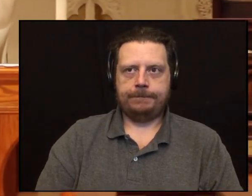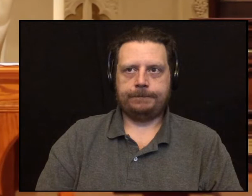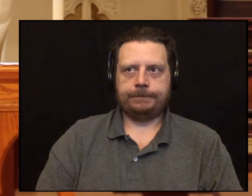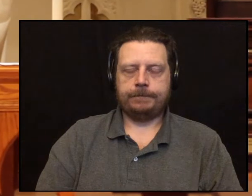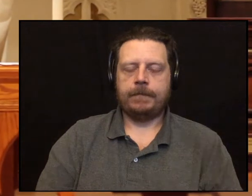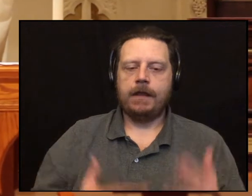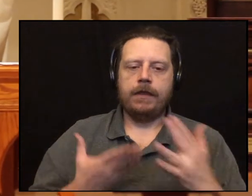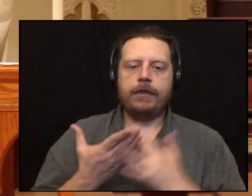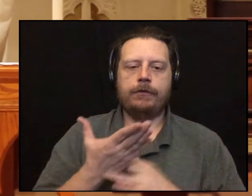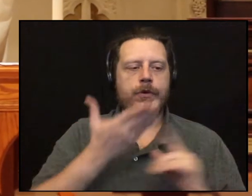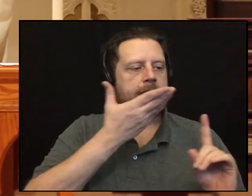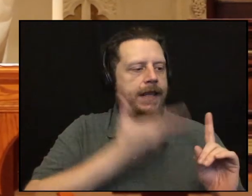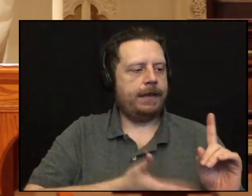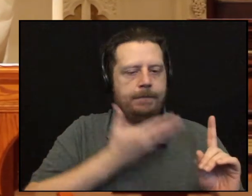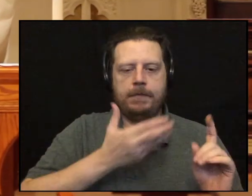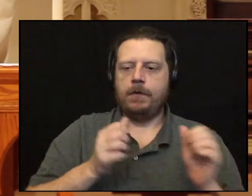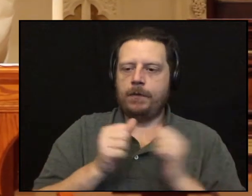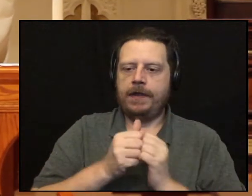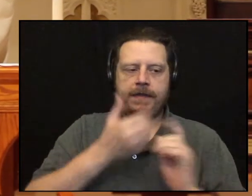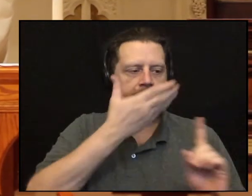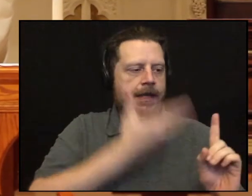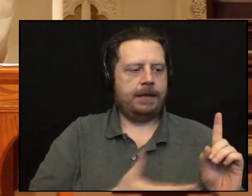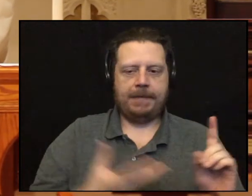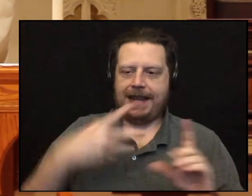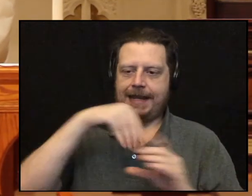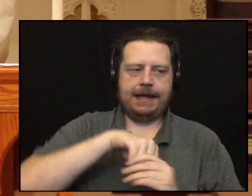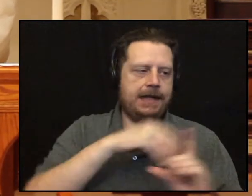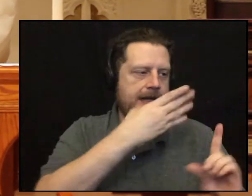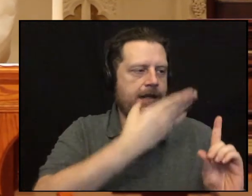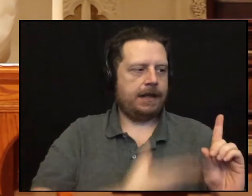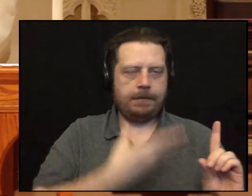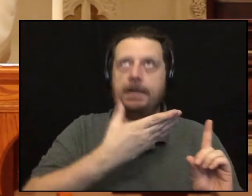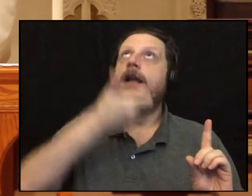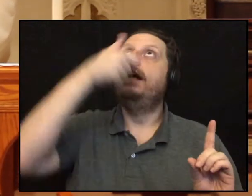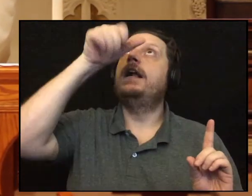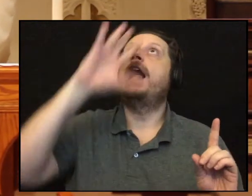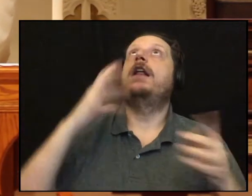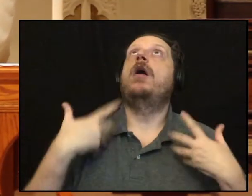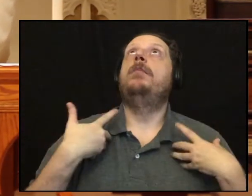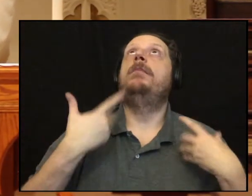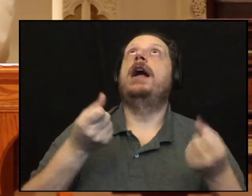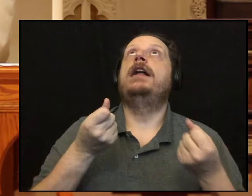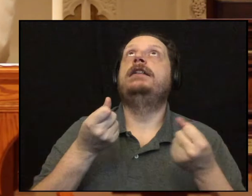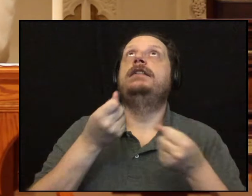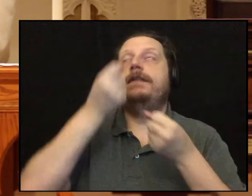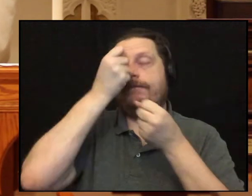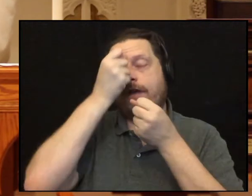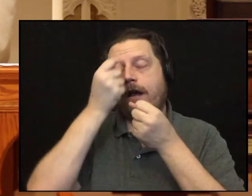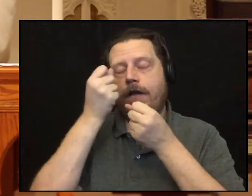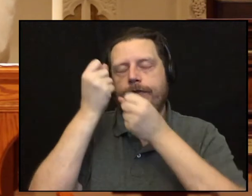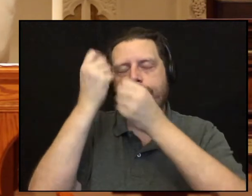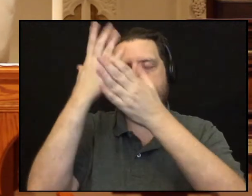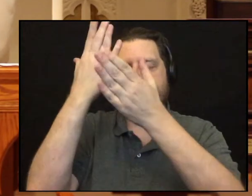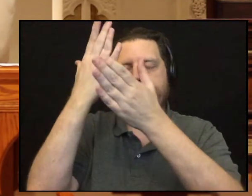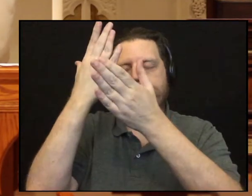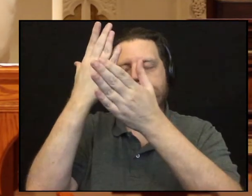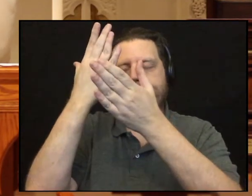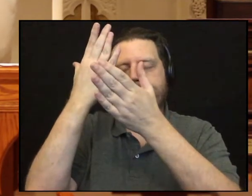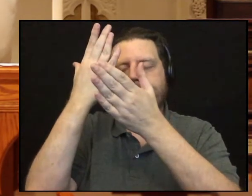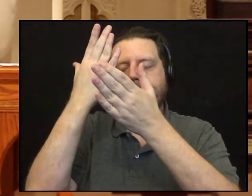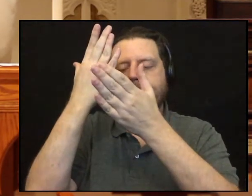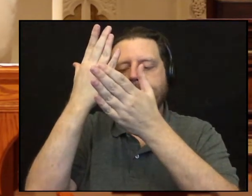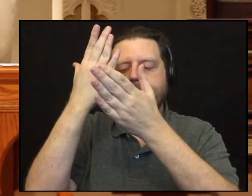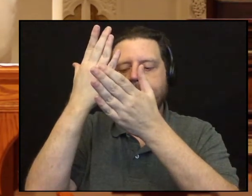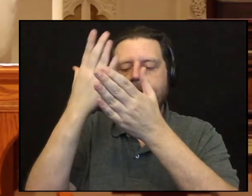Through him, with him, and in him, O God, almighty Father, in